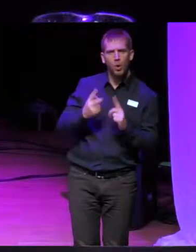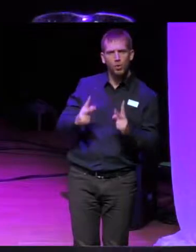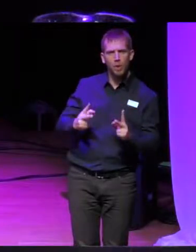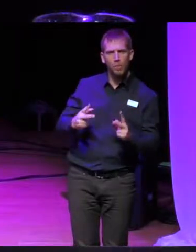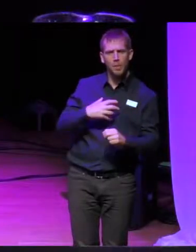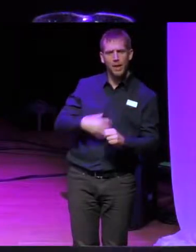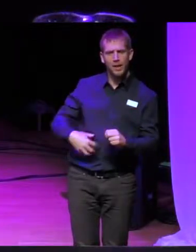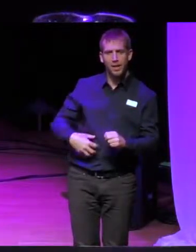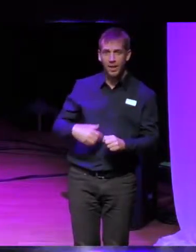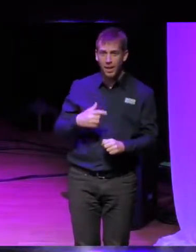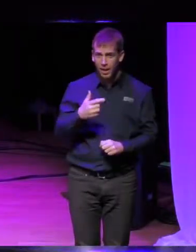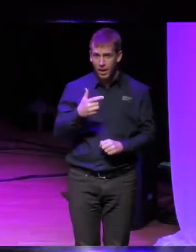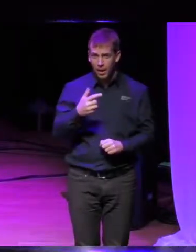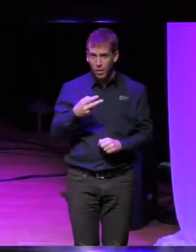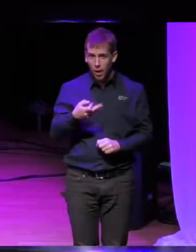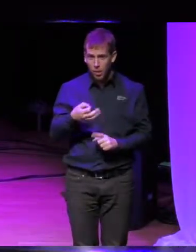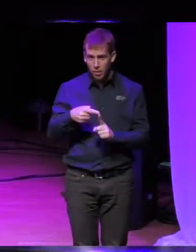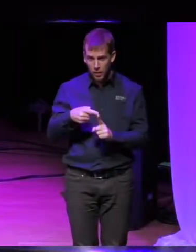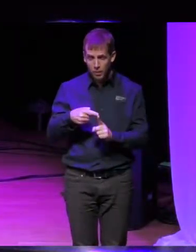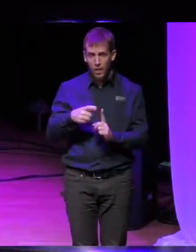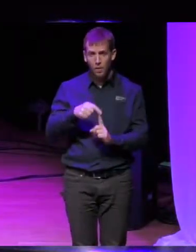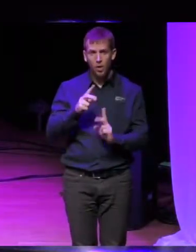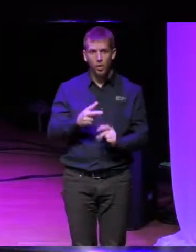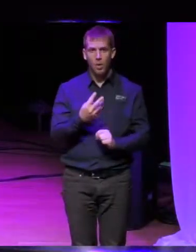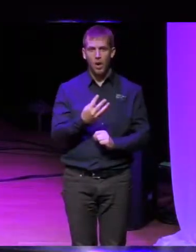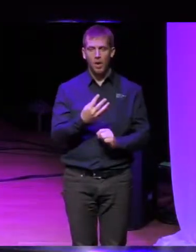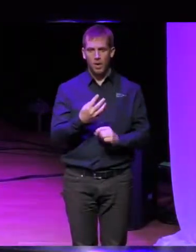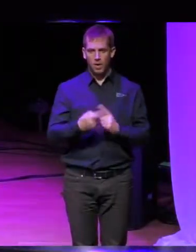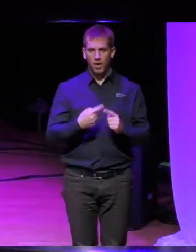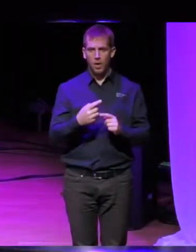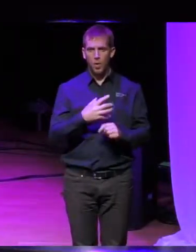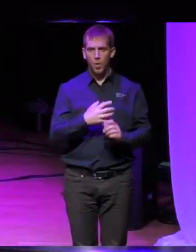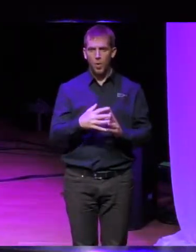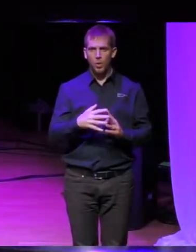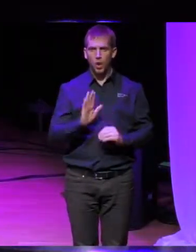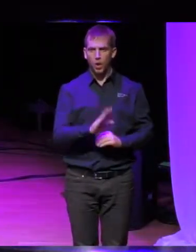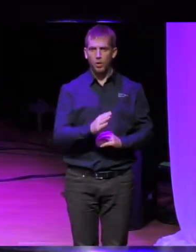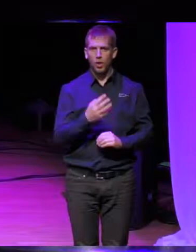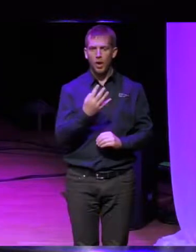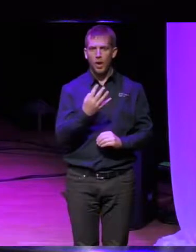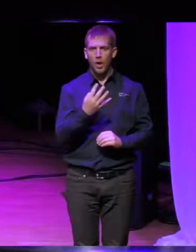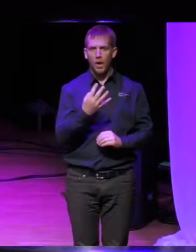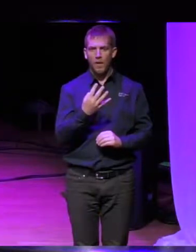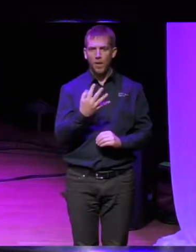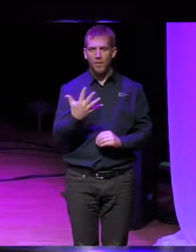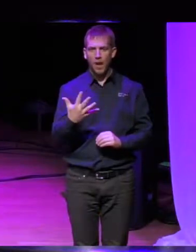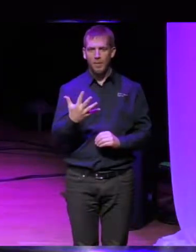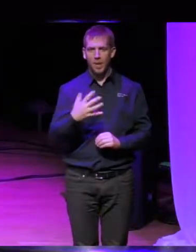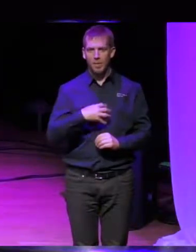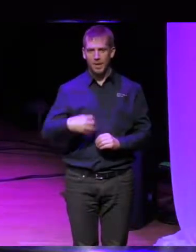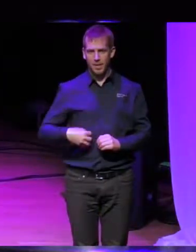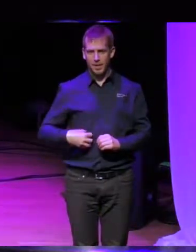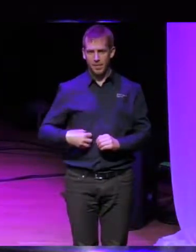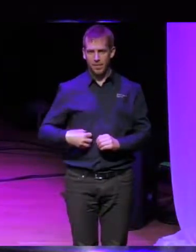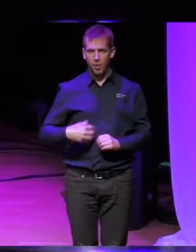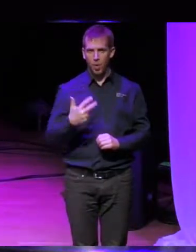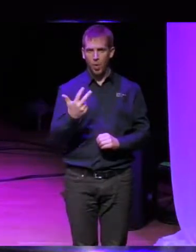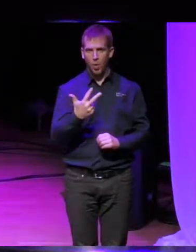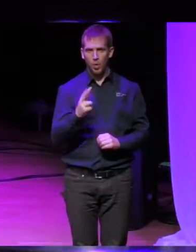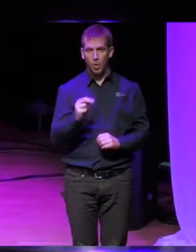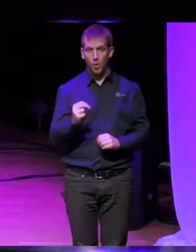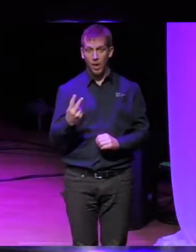Donald Trump was elected the 45th president of the United States on November 8th, almost precisely a year ago,